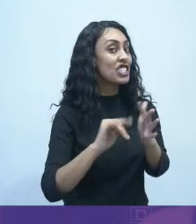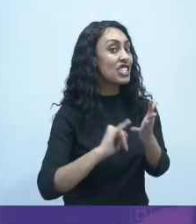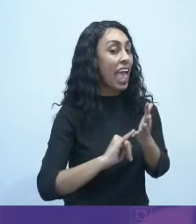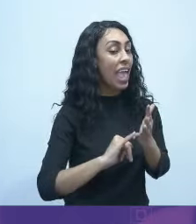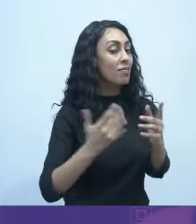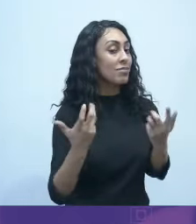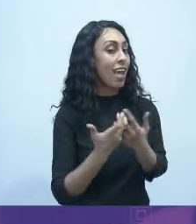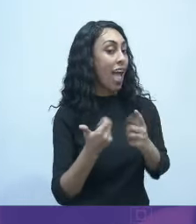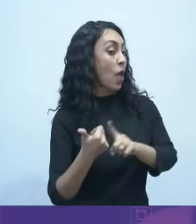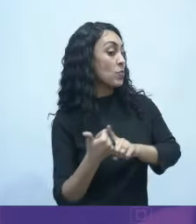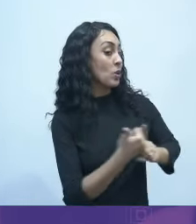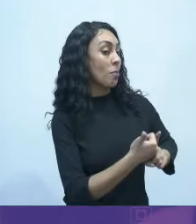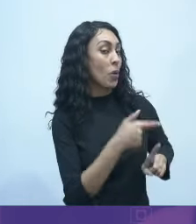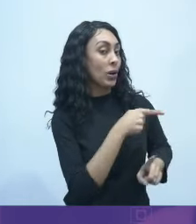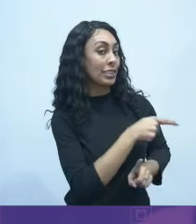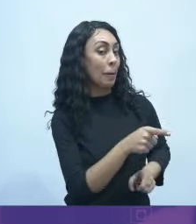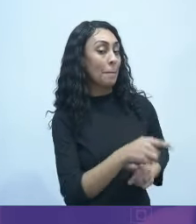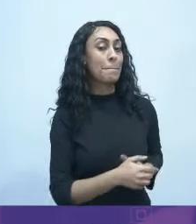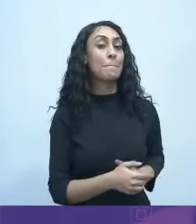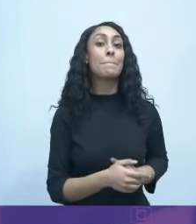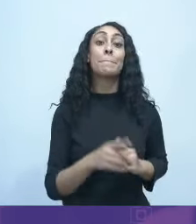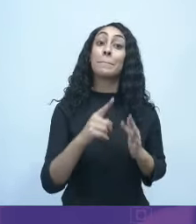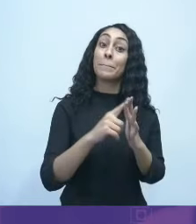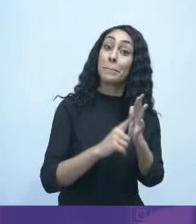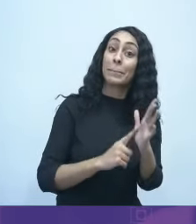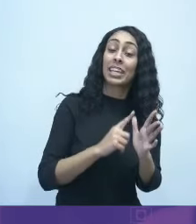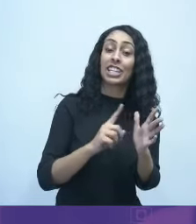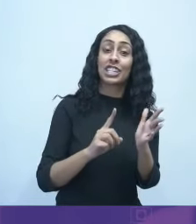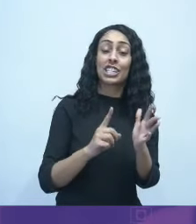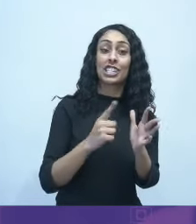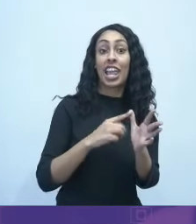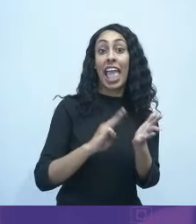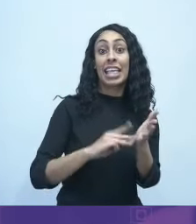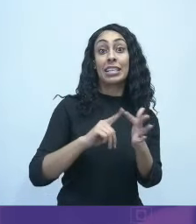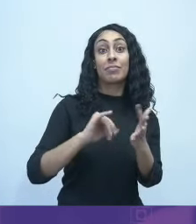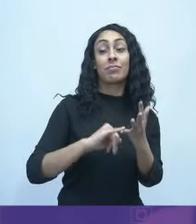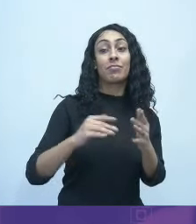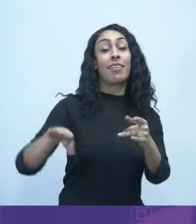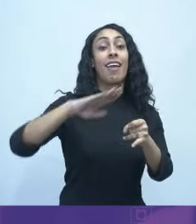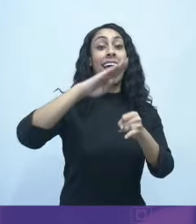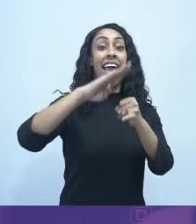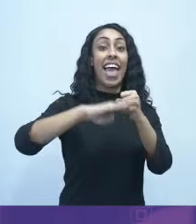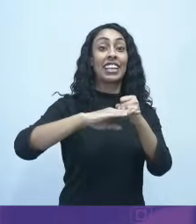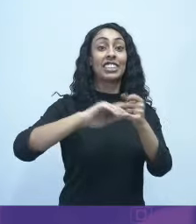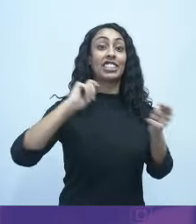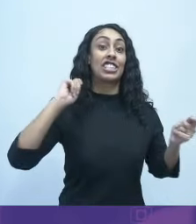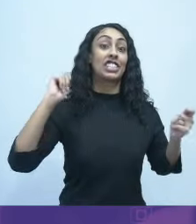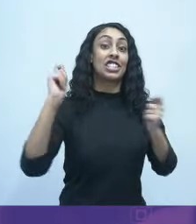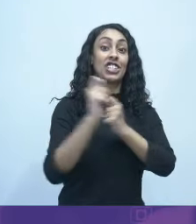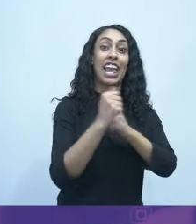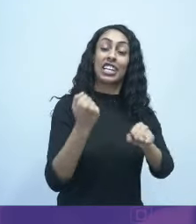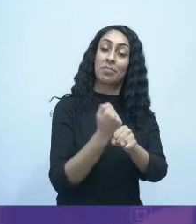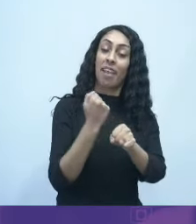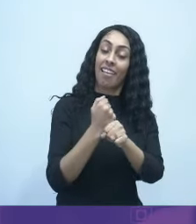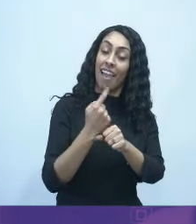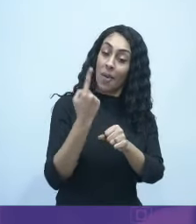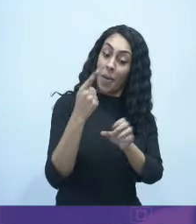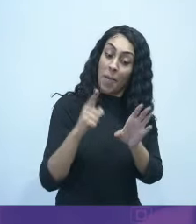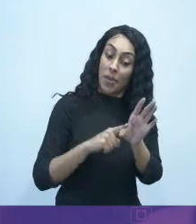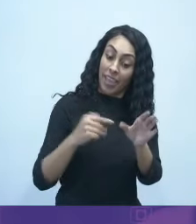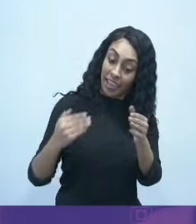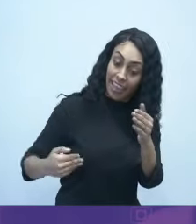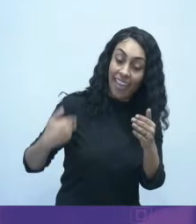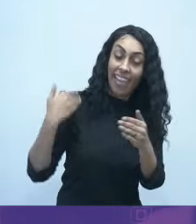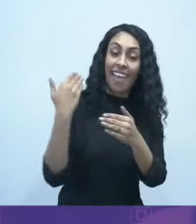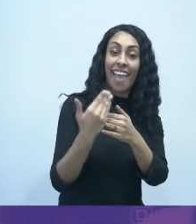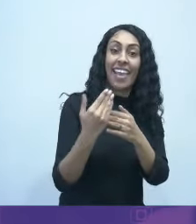journey? Yeah, so James officially entered as a change maker at December last year, so he's going to actually stay with us for another year to develop his conducting